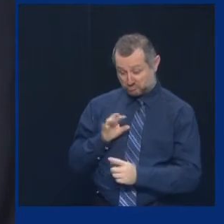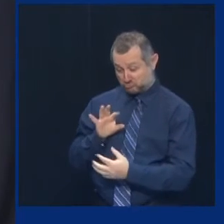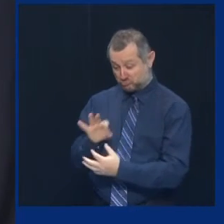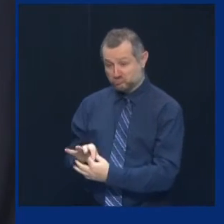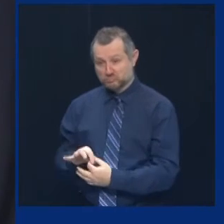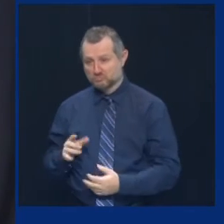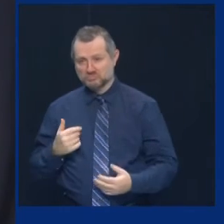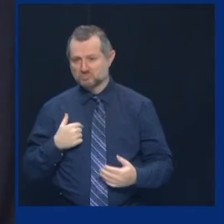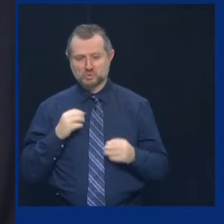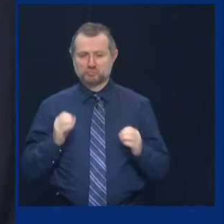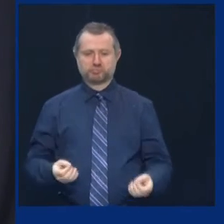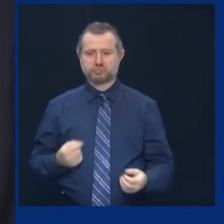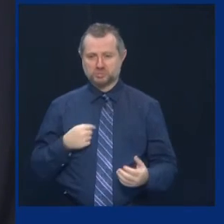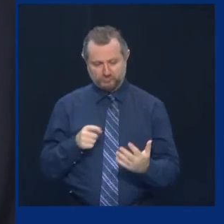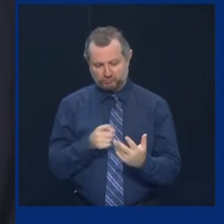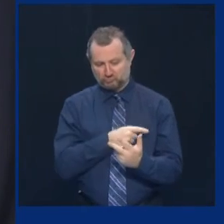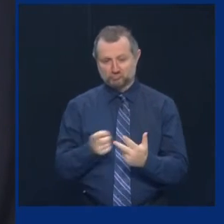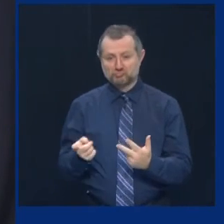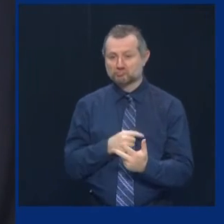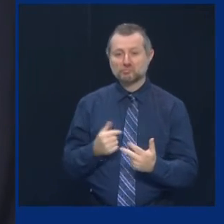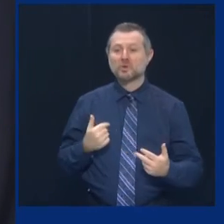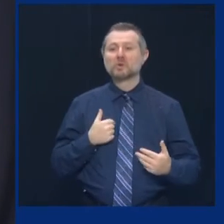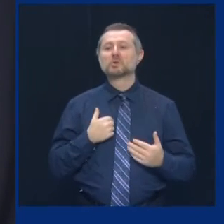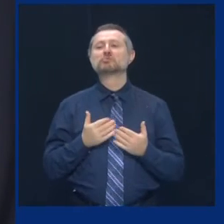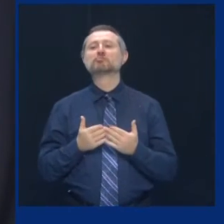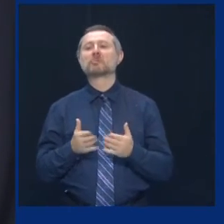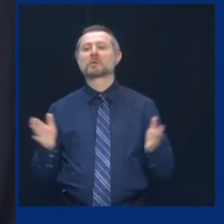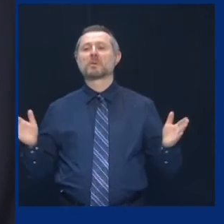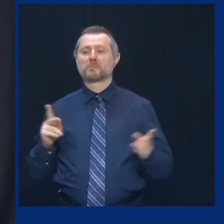special group. I would be the general population group.